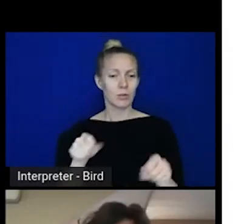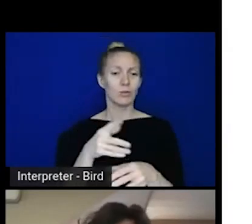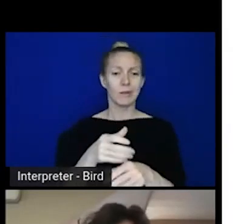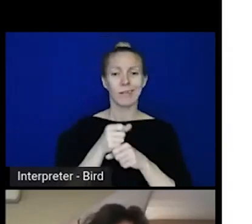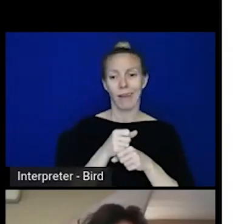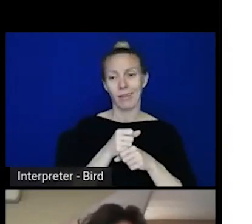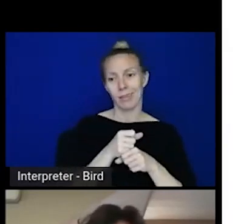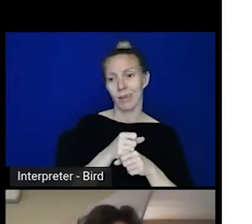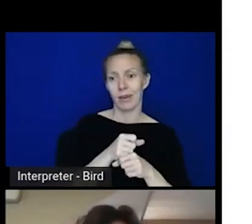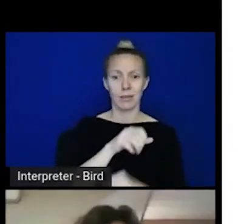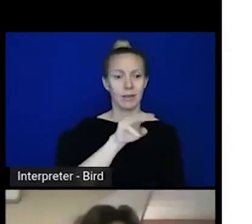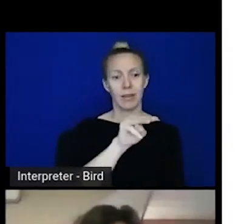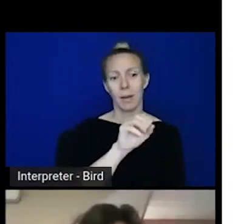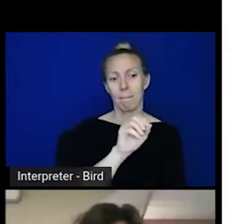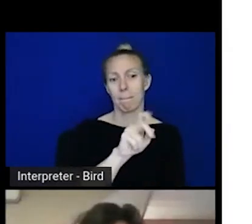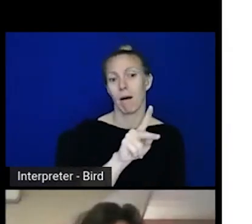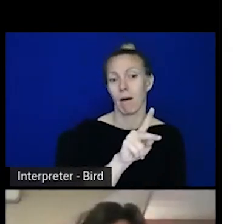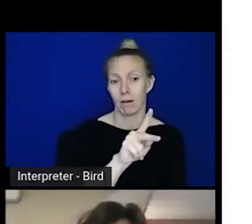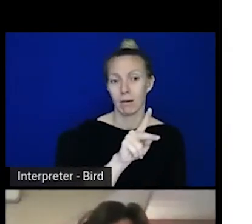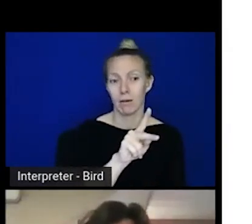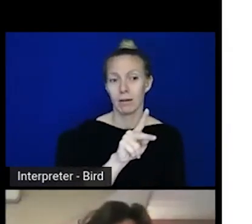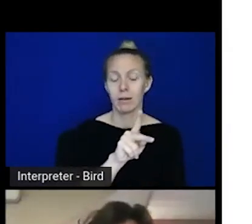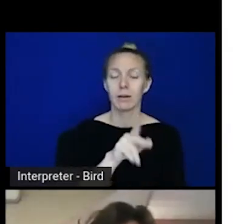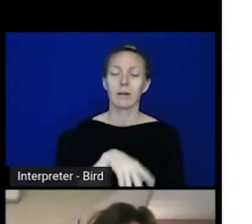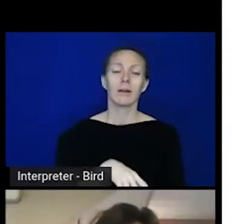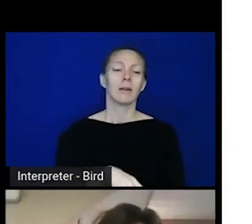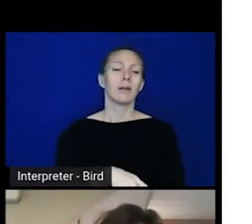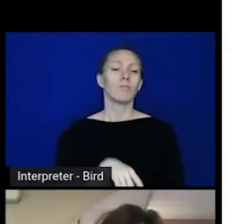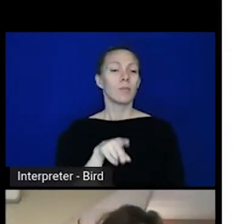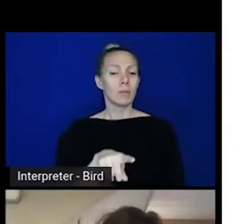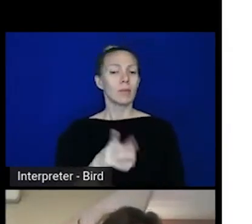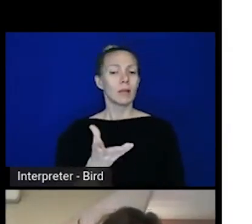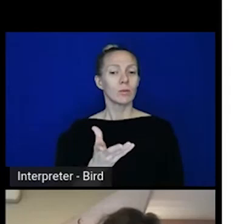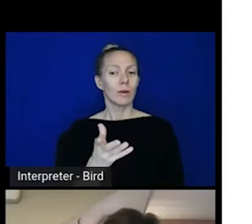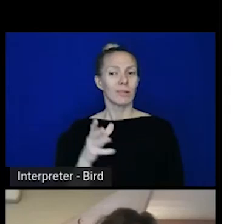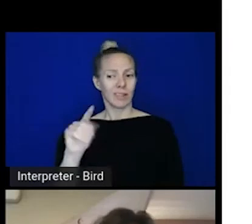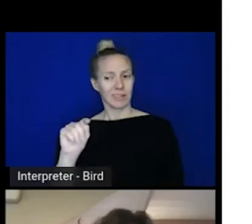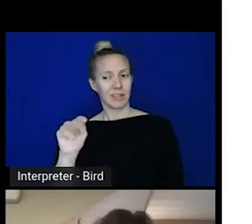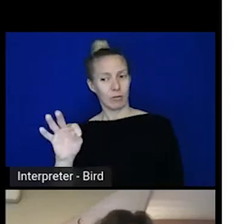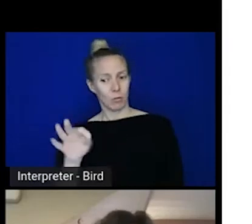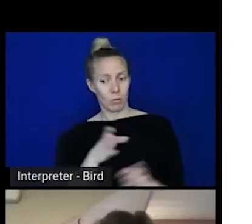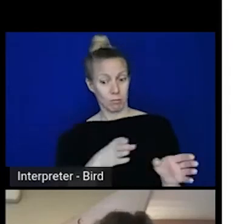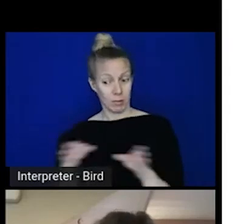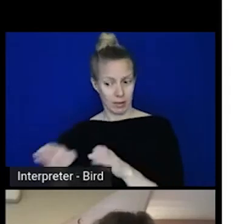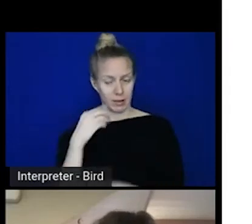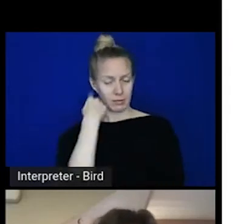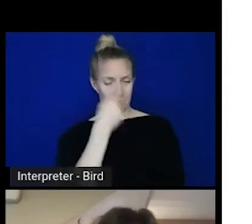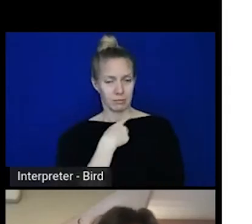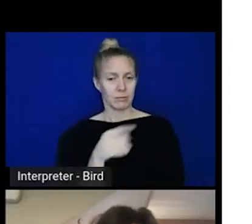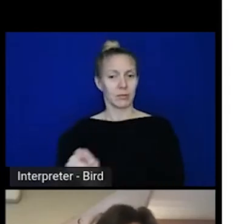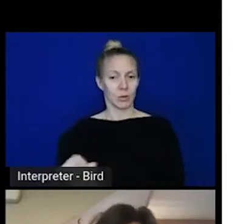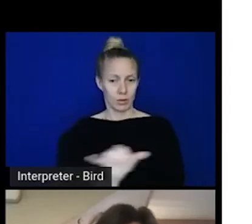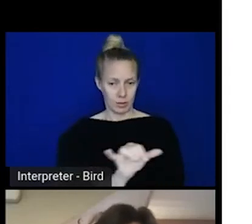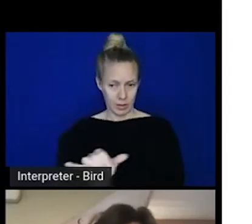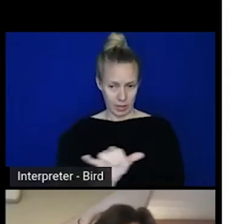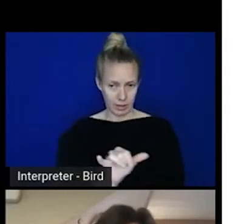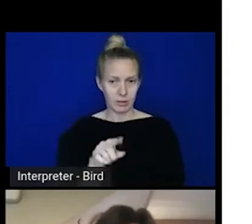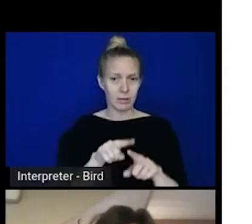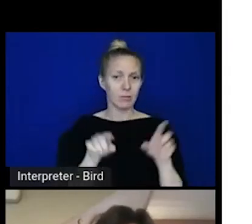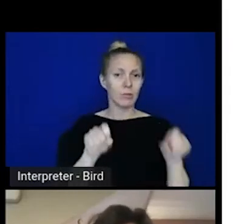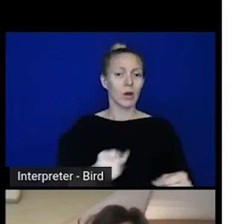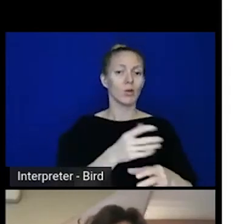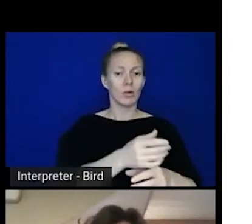the JSON output of a Terraform plan looks like. But you can get the Sentinel mock and